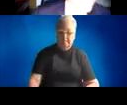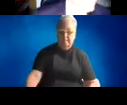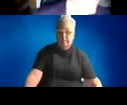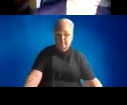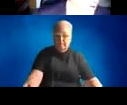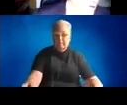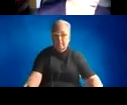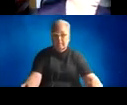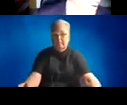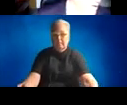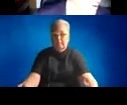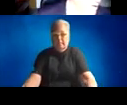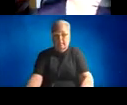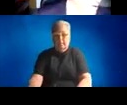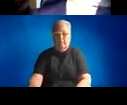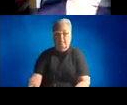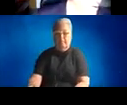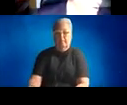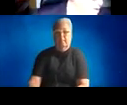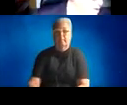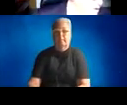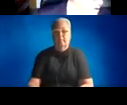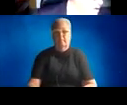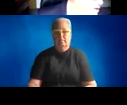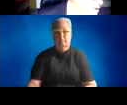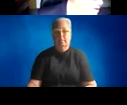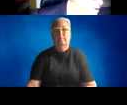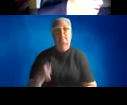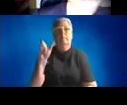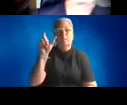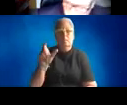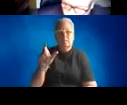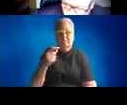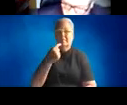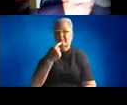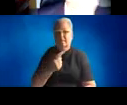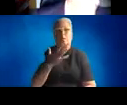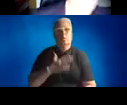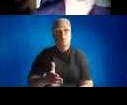Deepa Venkatesh says to provide reasonable accommodation.